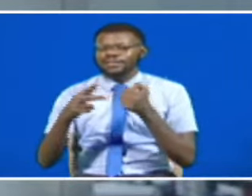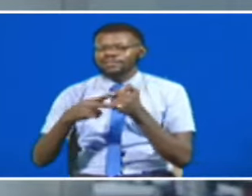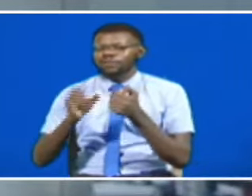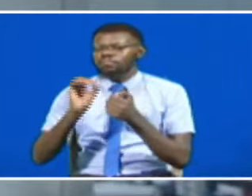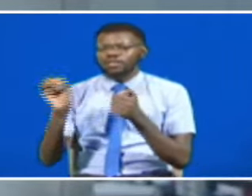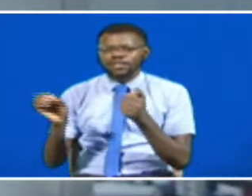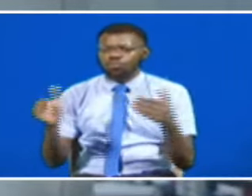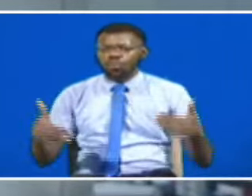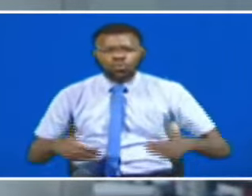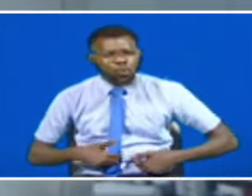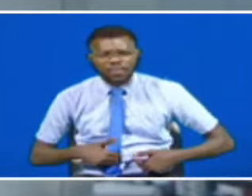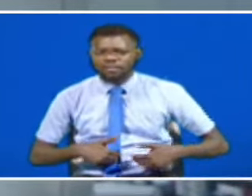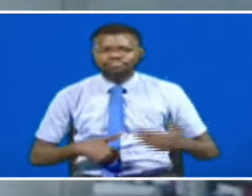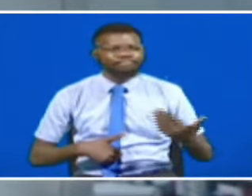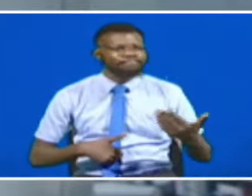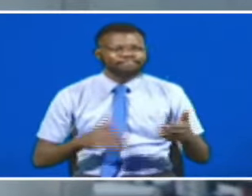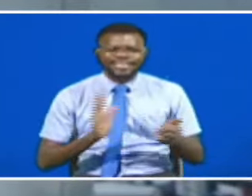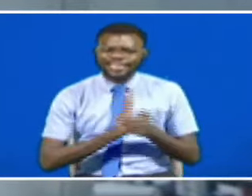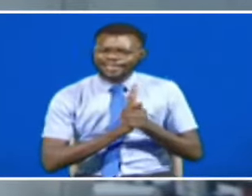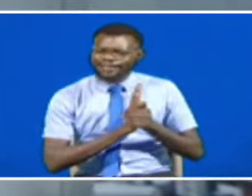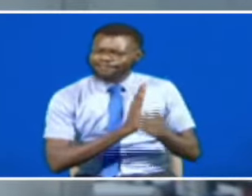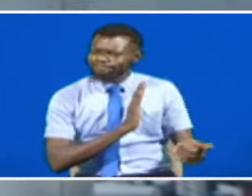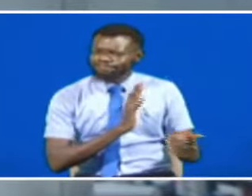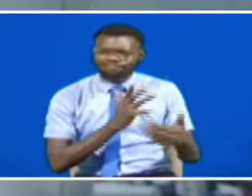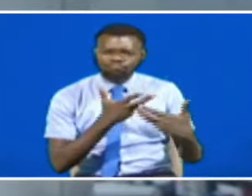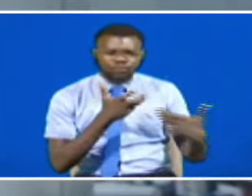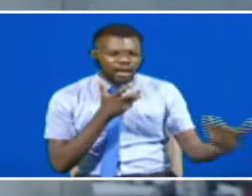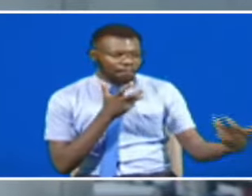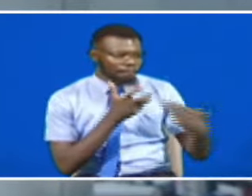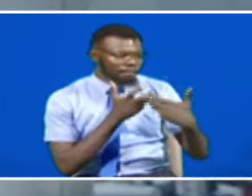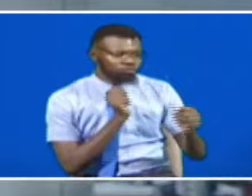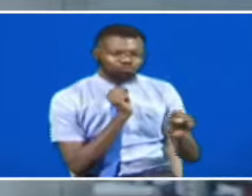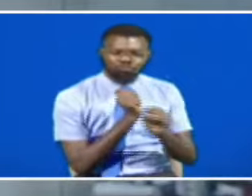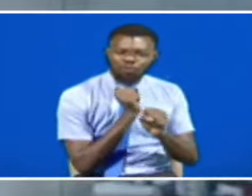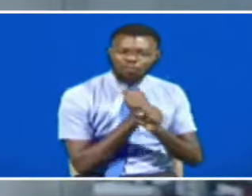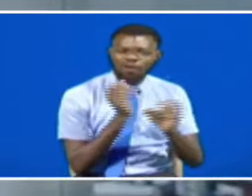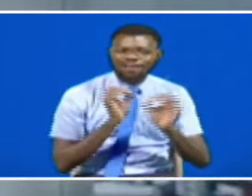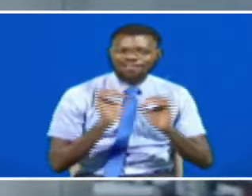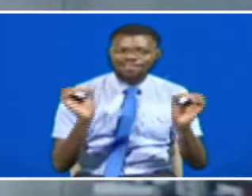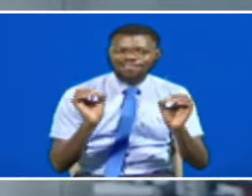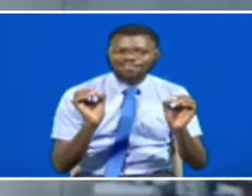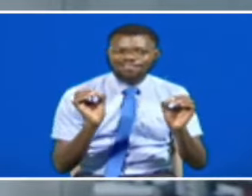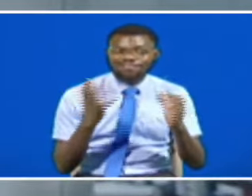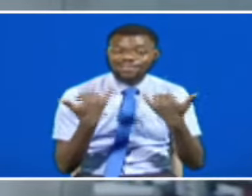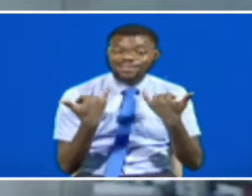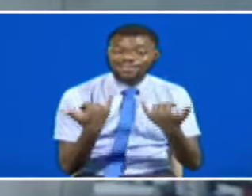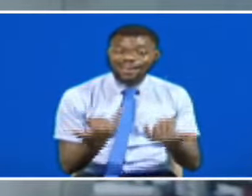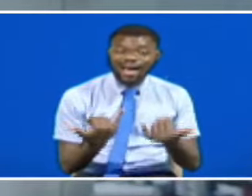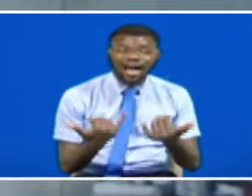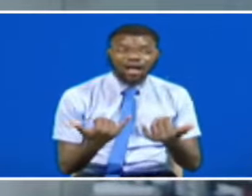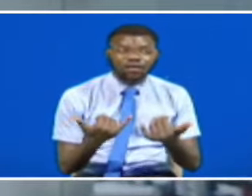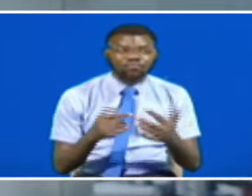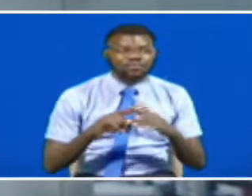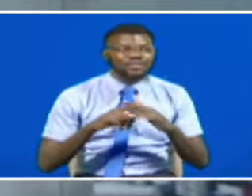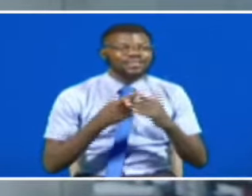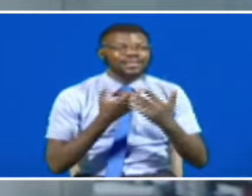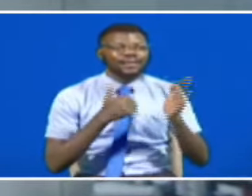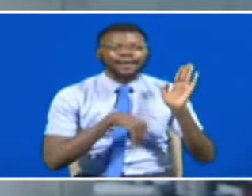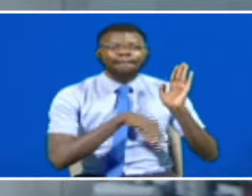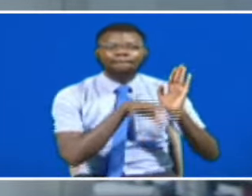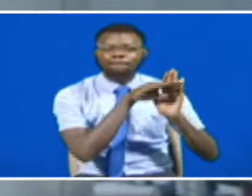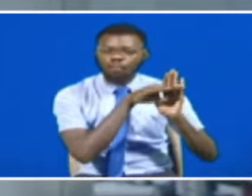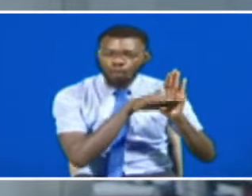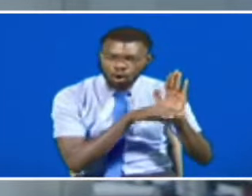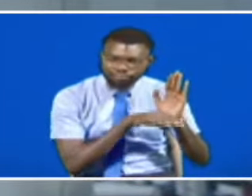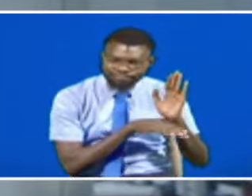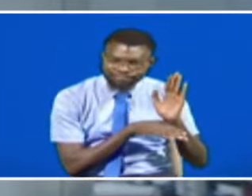lack essential skills for the labor workforce. To address this challenge, the sector has introduced a competency-based education